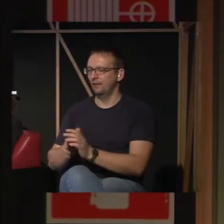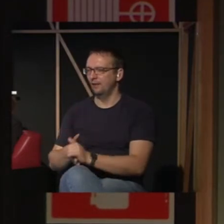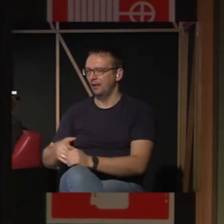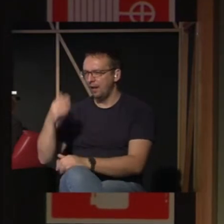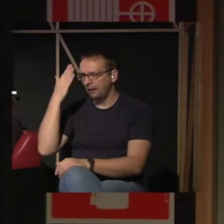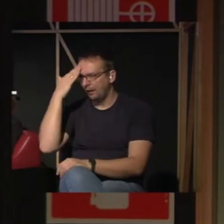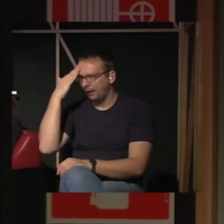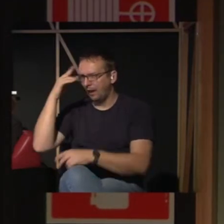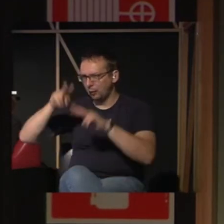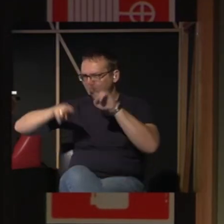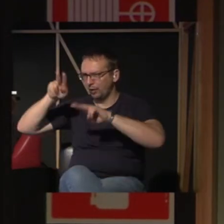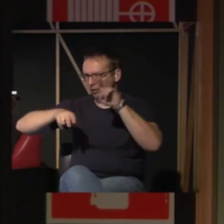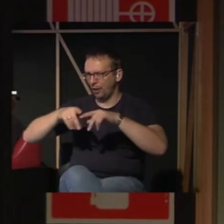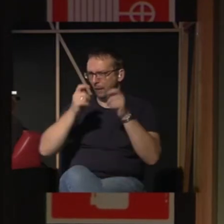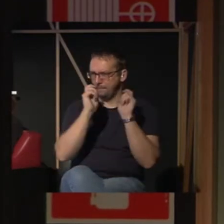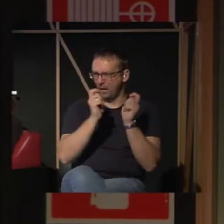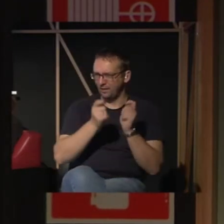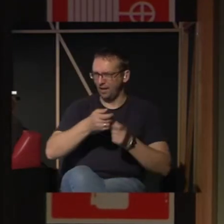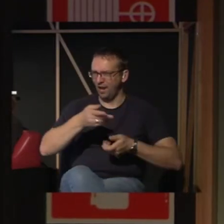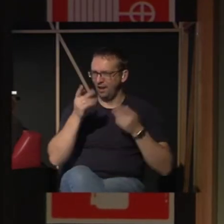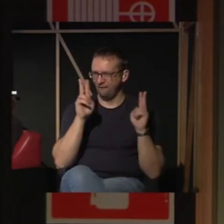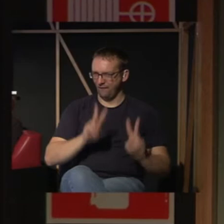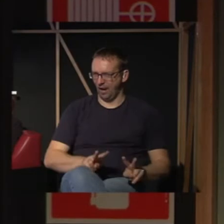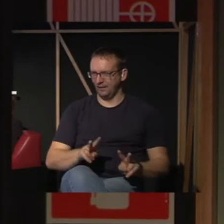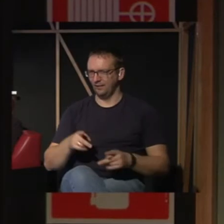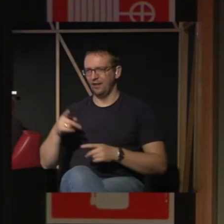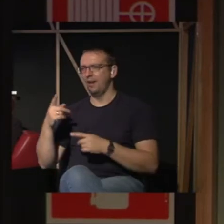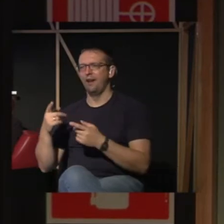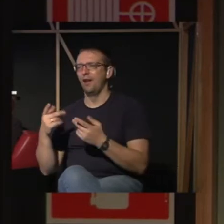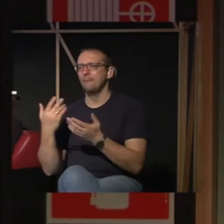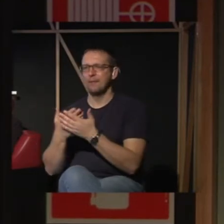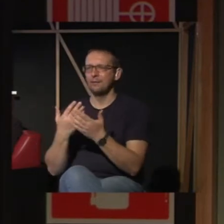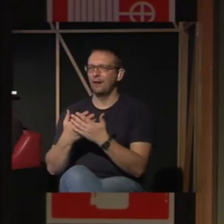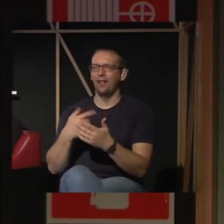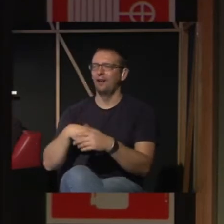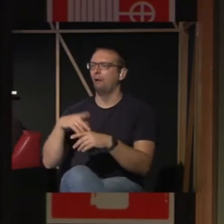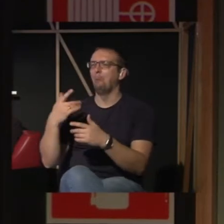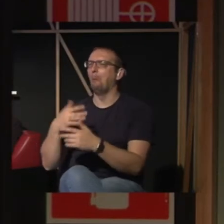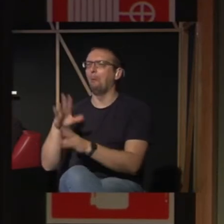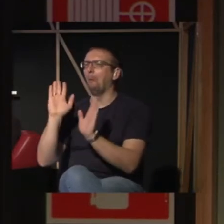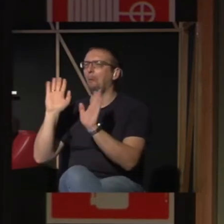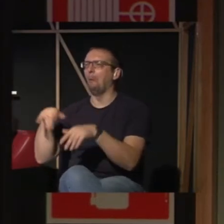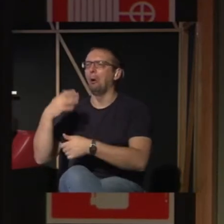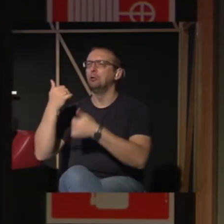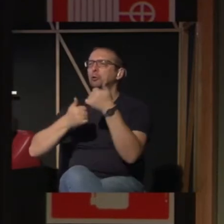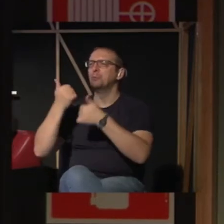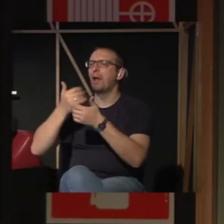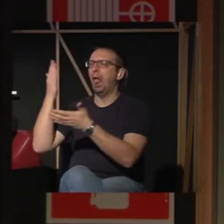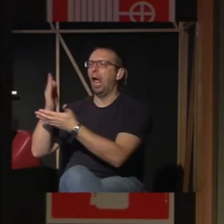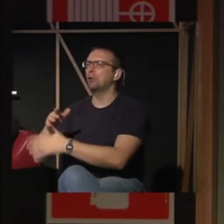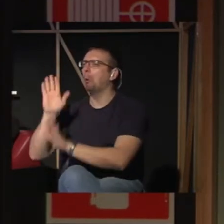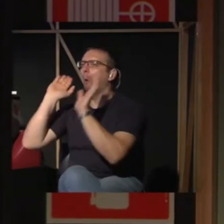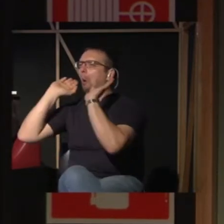and even at the end if we lost, because they were just as excited going on throughout Russia, throughout the